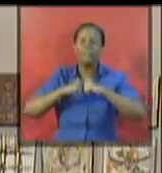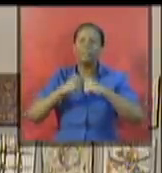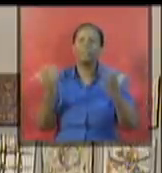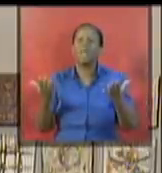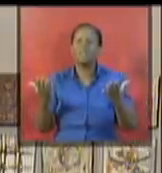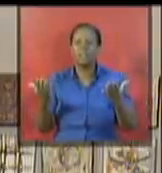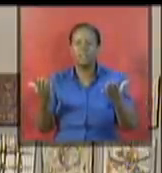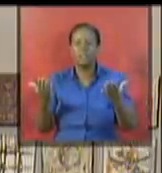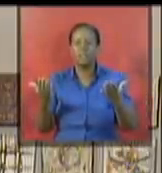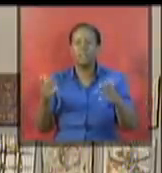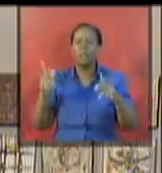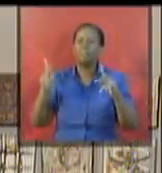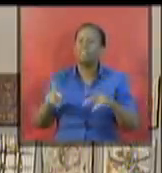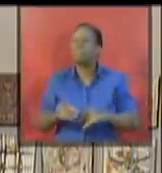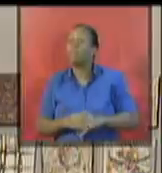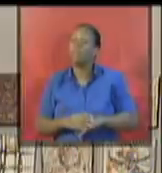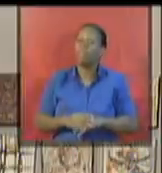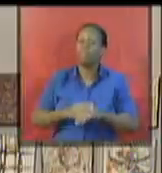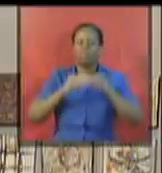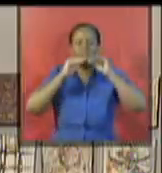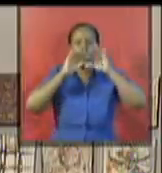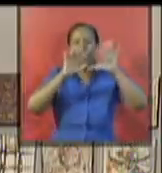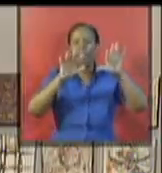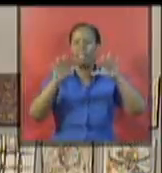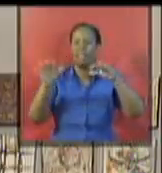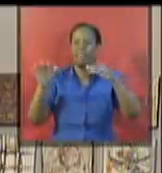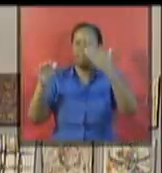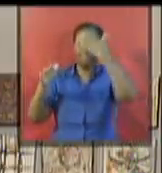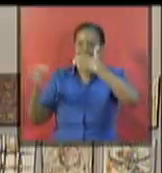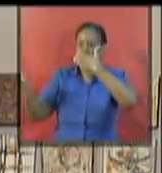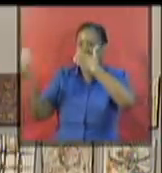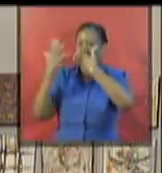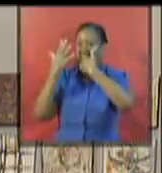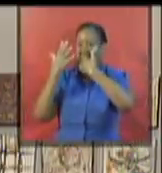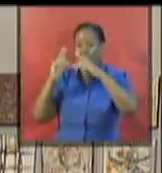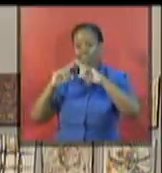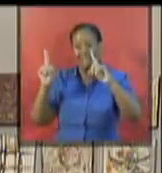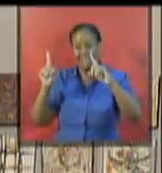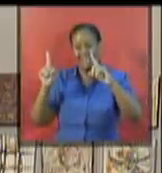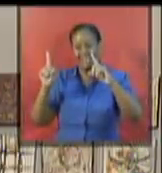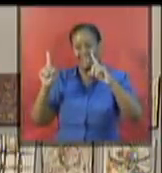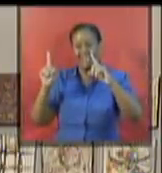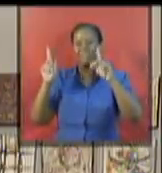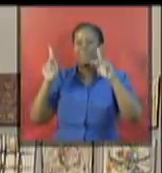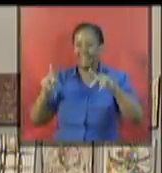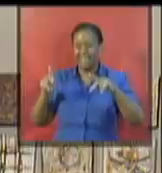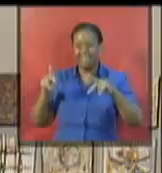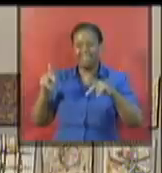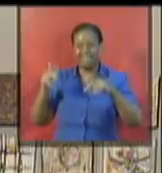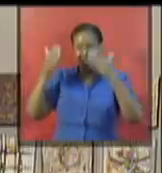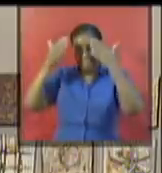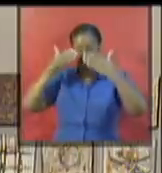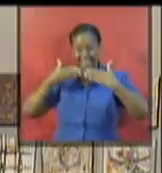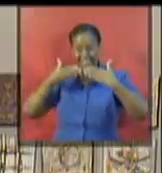someone's mucous membranes directly. It still is, in theory, possible for someone with a face shield to